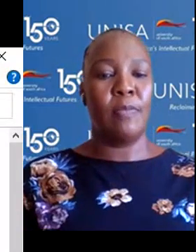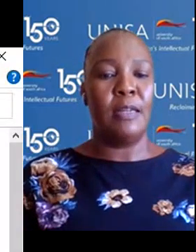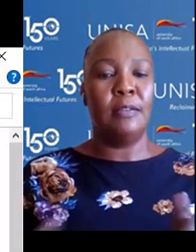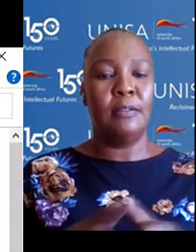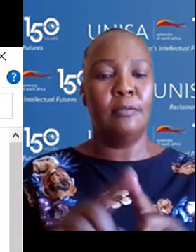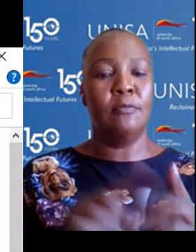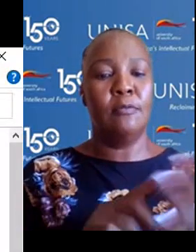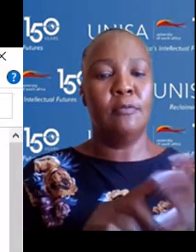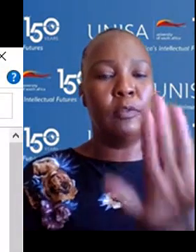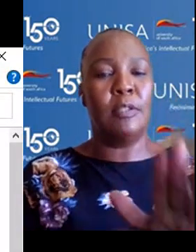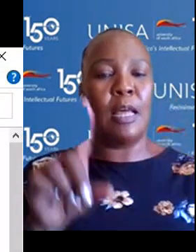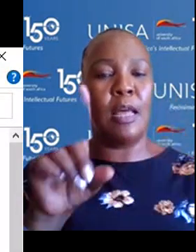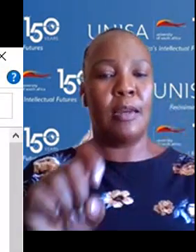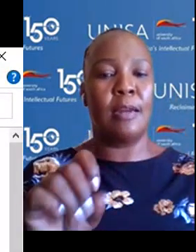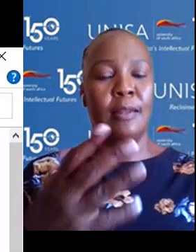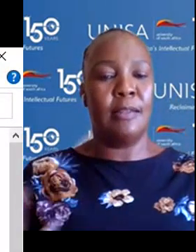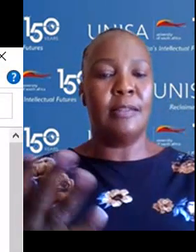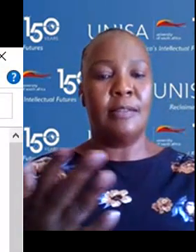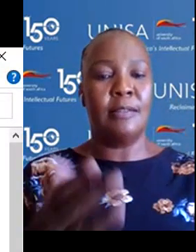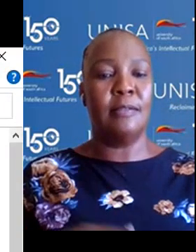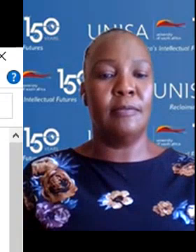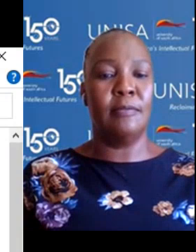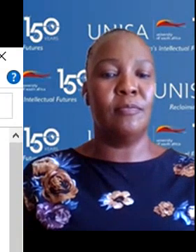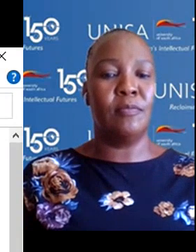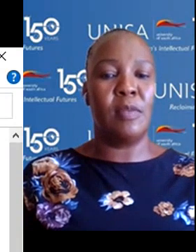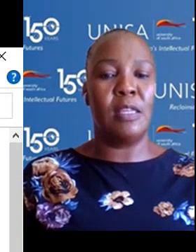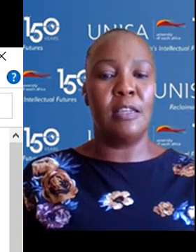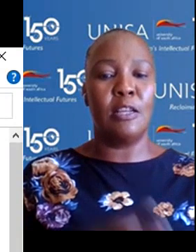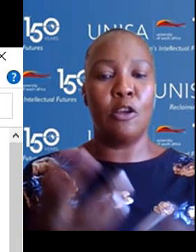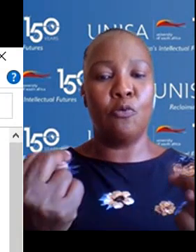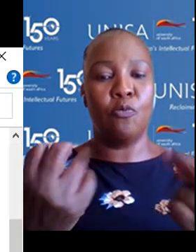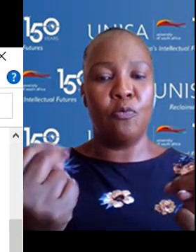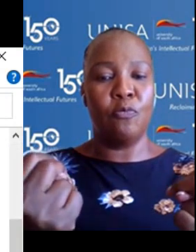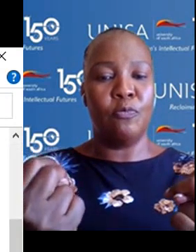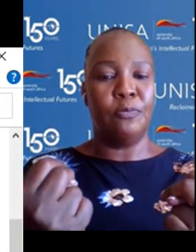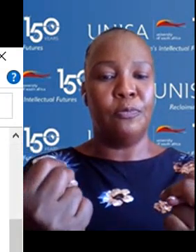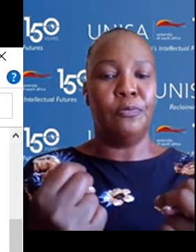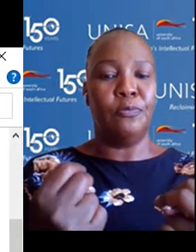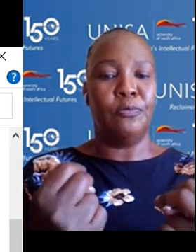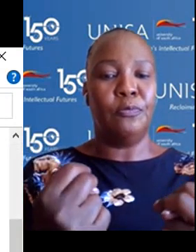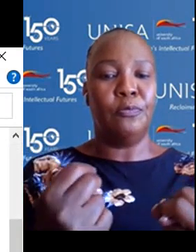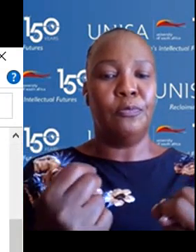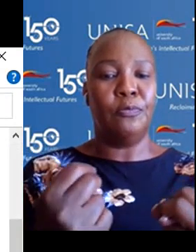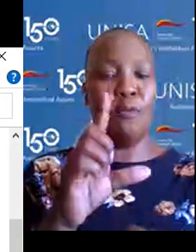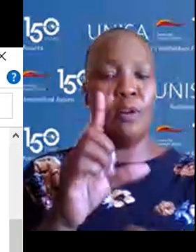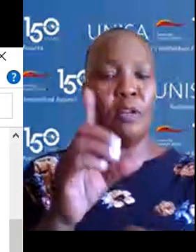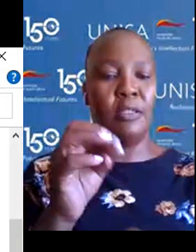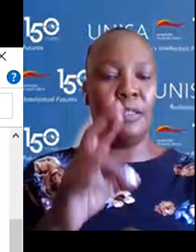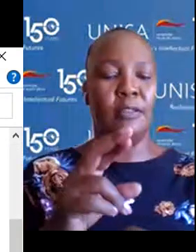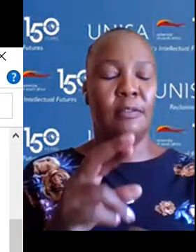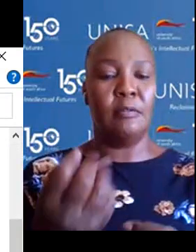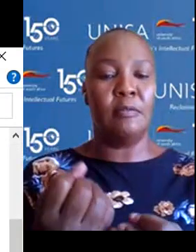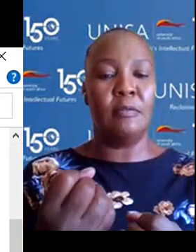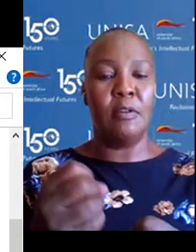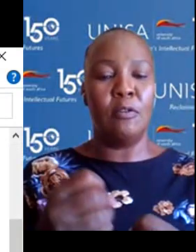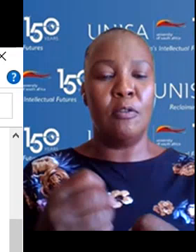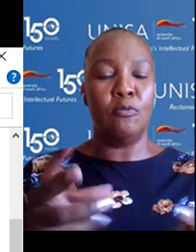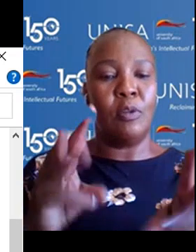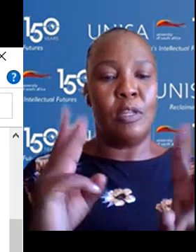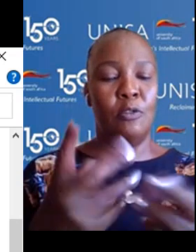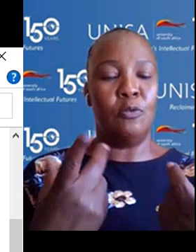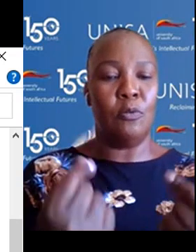you, right-click, sort of in the blank area, you can say New Folder. Lots of ways to do the same thing, so whichever way you